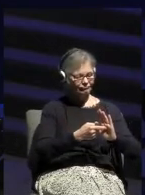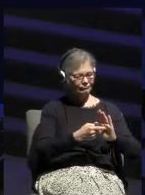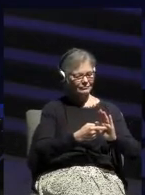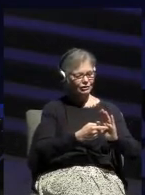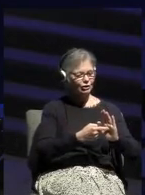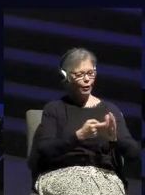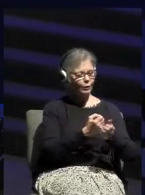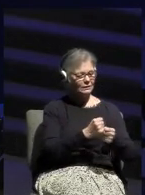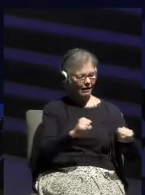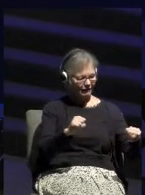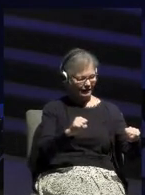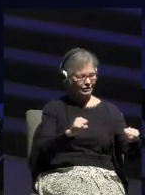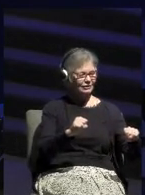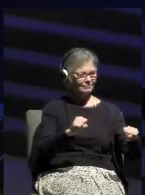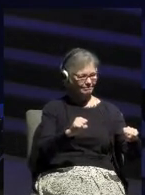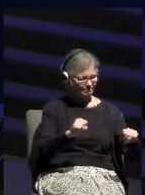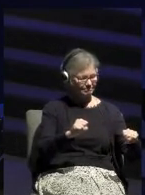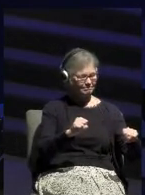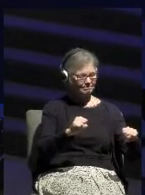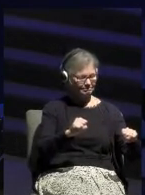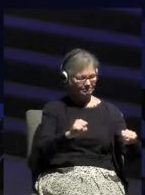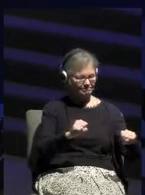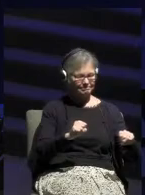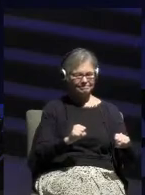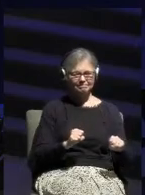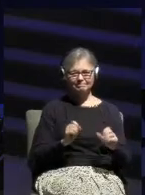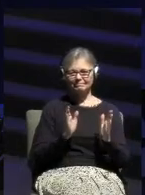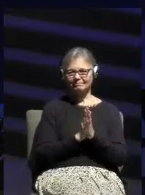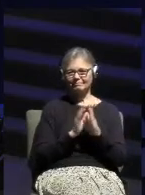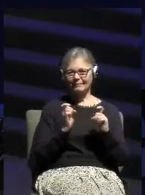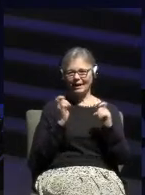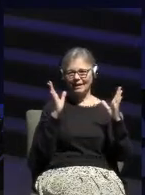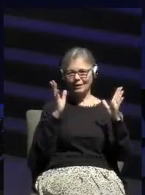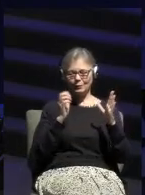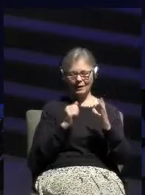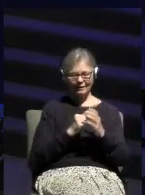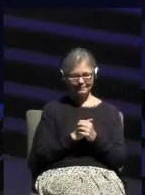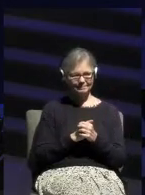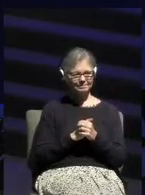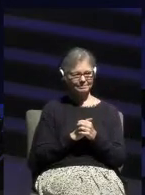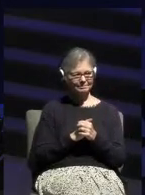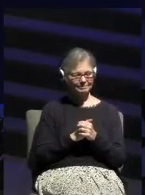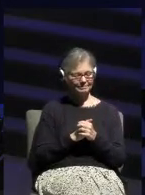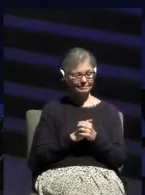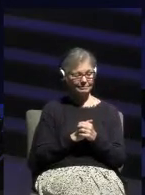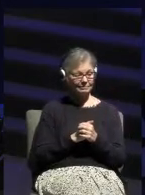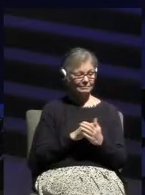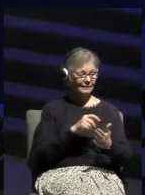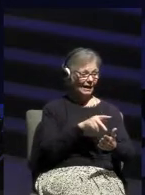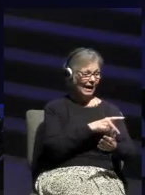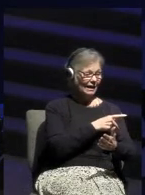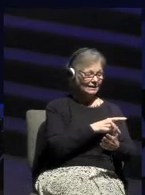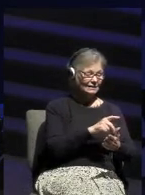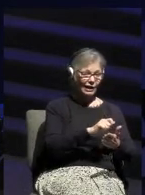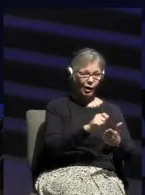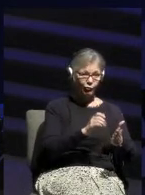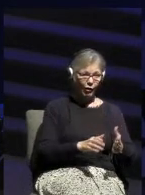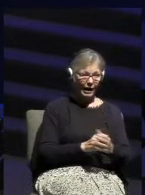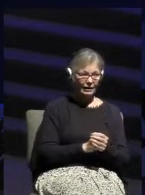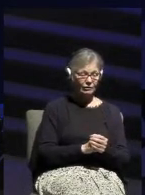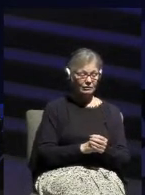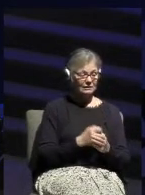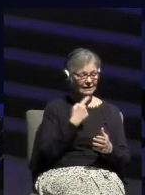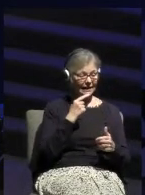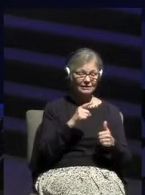salvation. Hallelujah. Not only did the psalmist spend time describing how God protects,